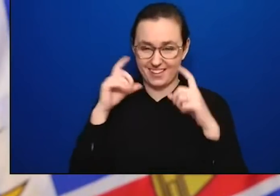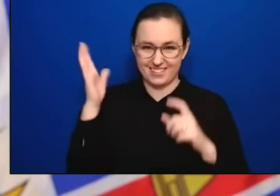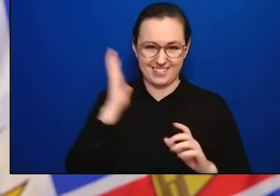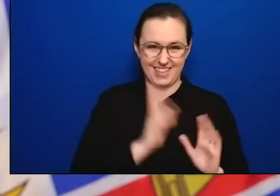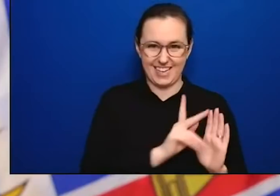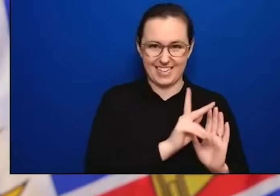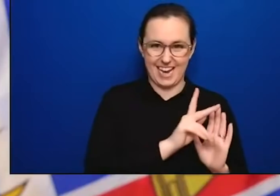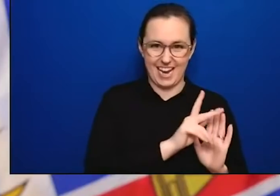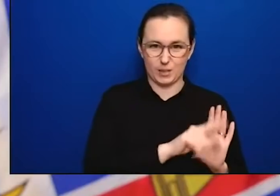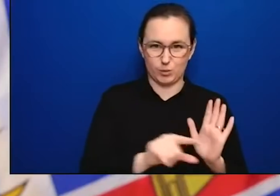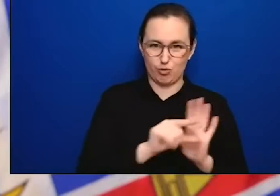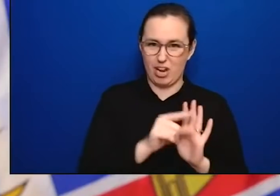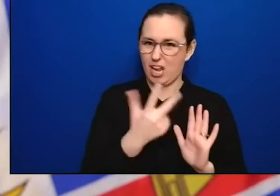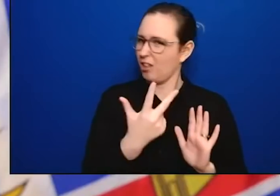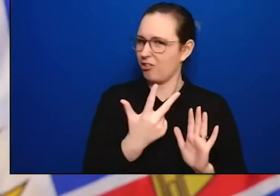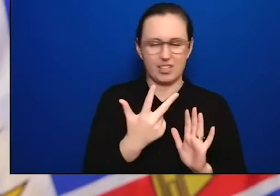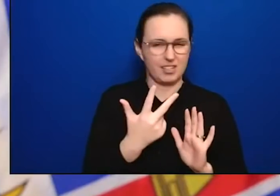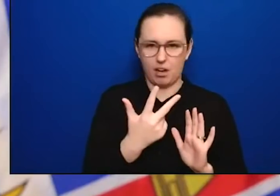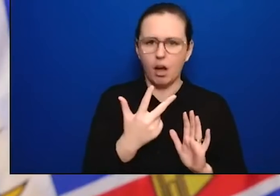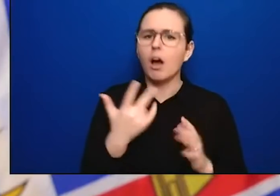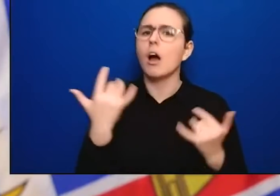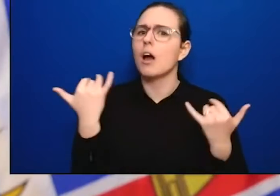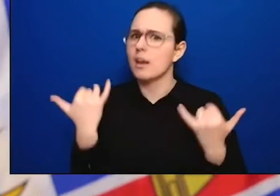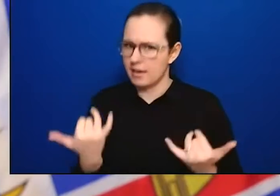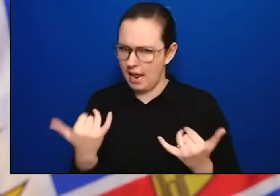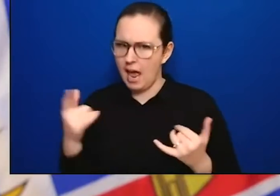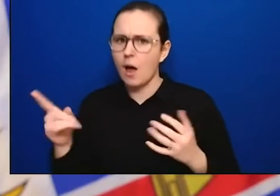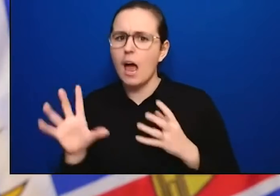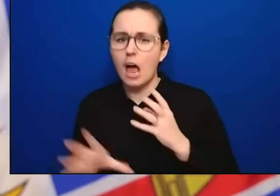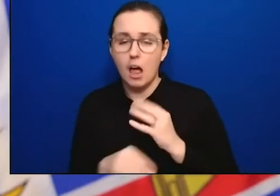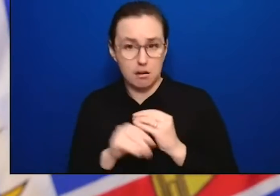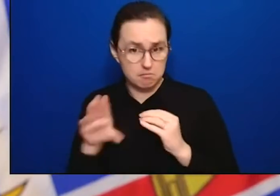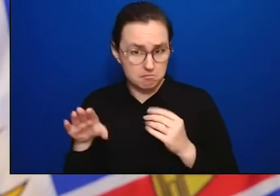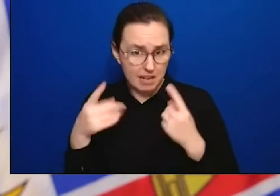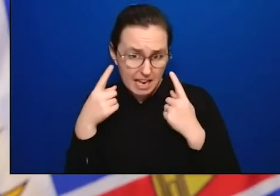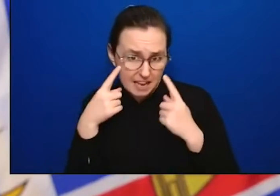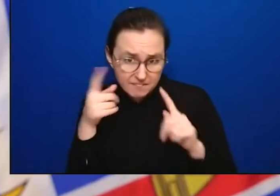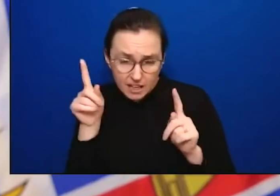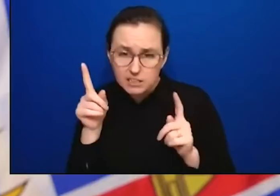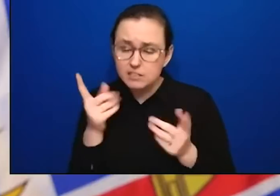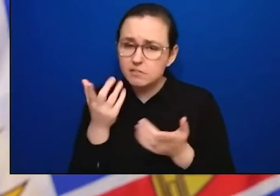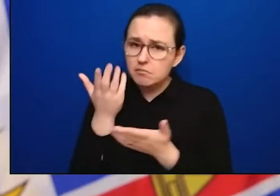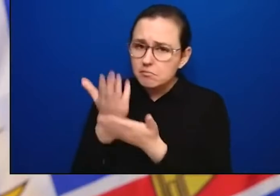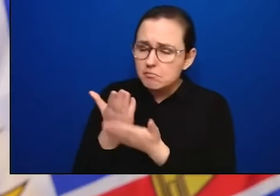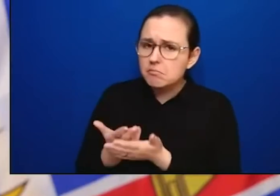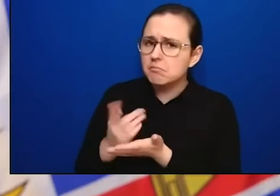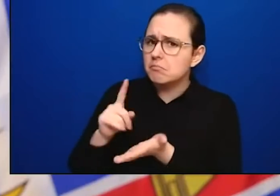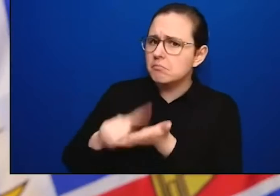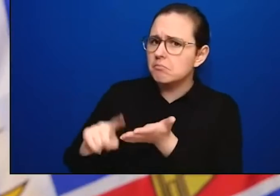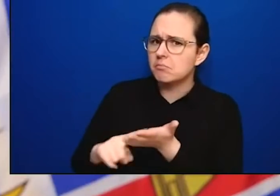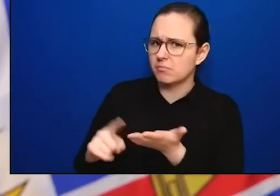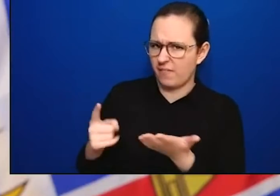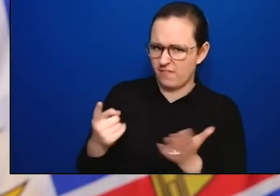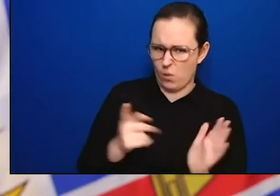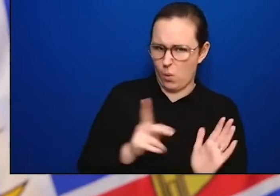include masks for kids K to 3, and what your findings have been since then in terms of the effectiveness